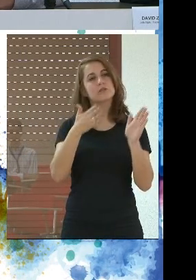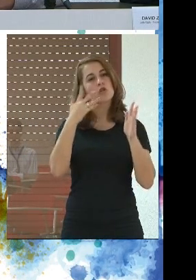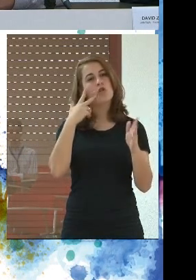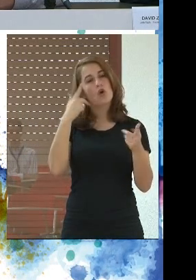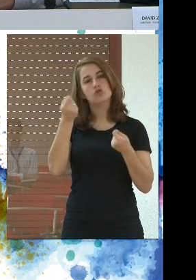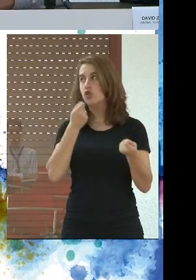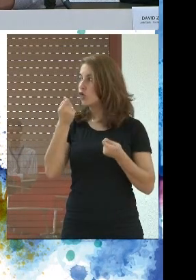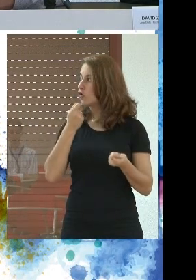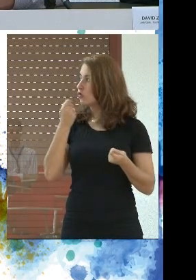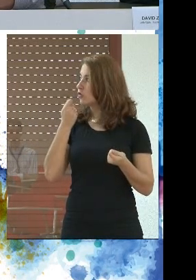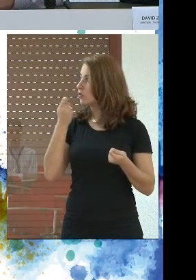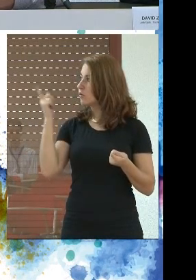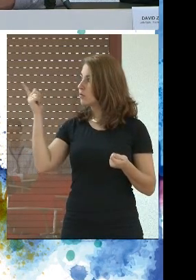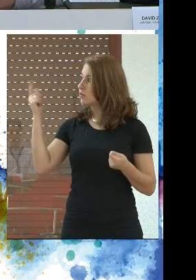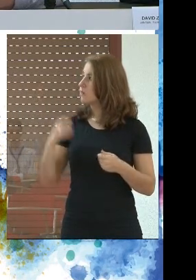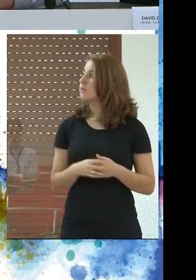signal, CPTS,